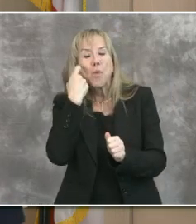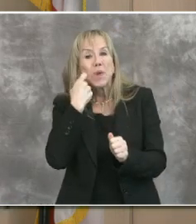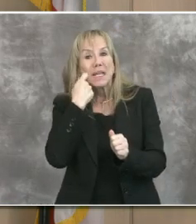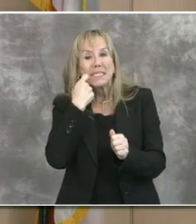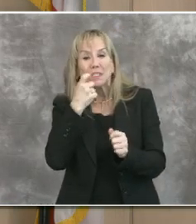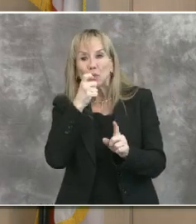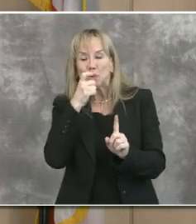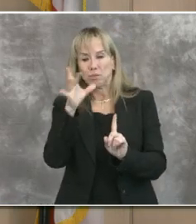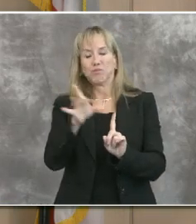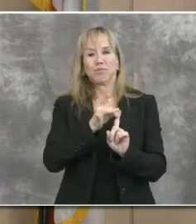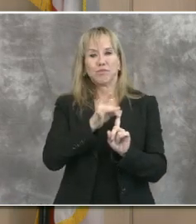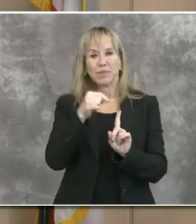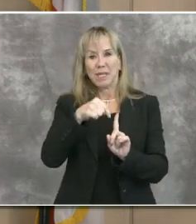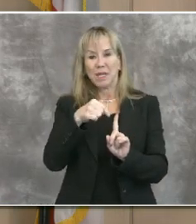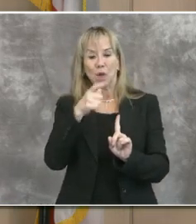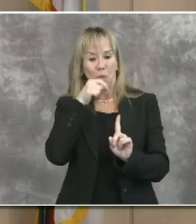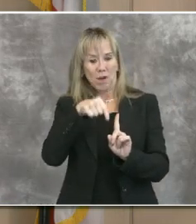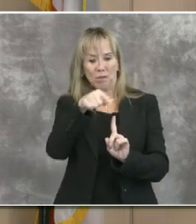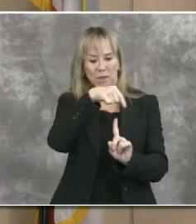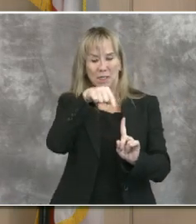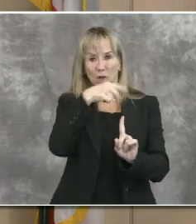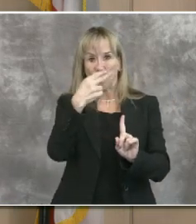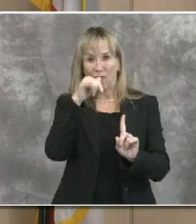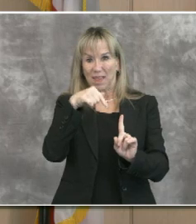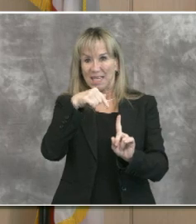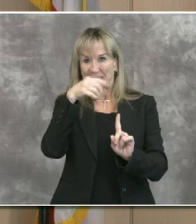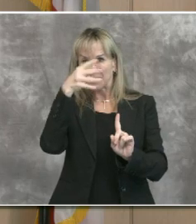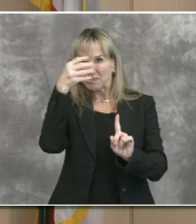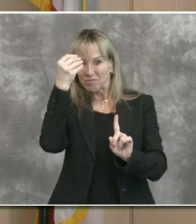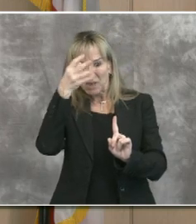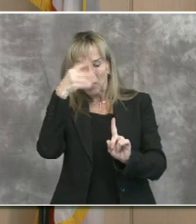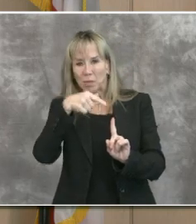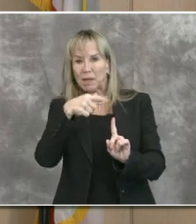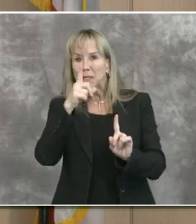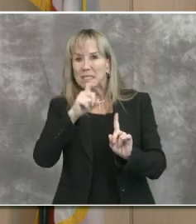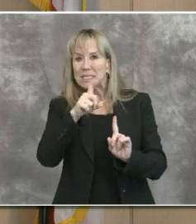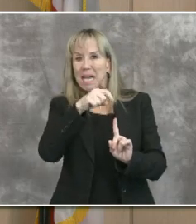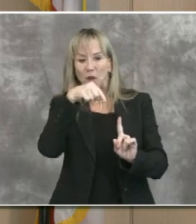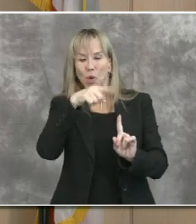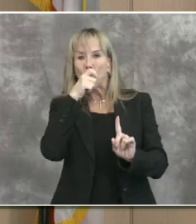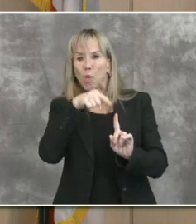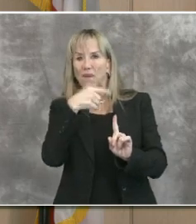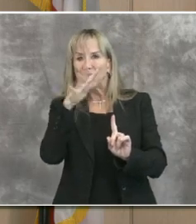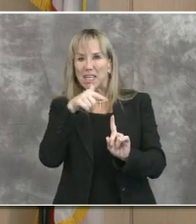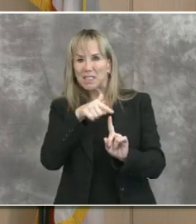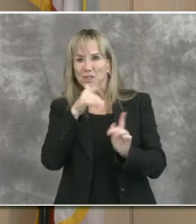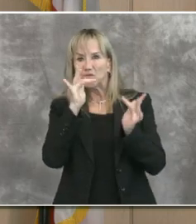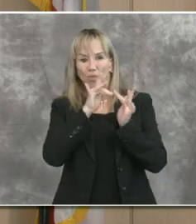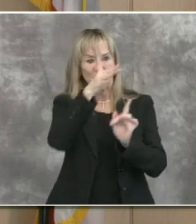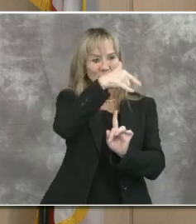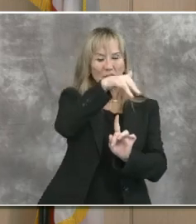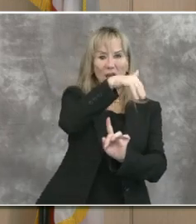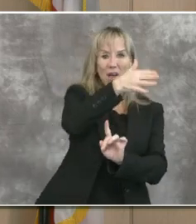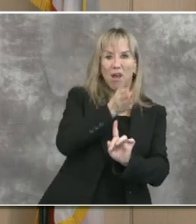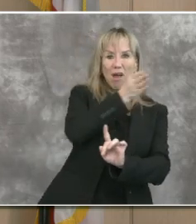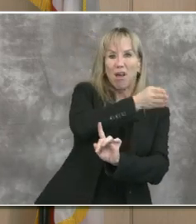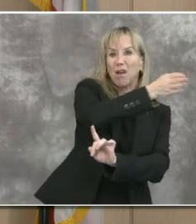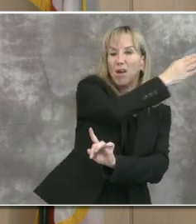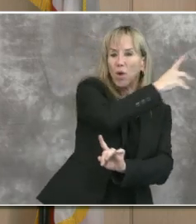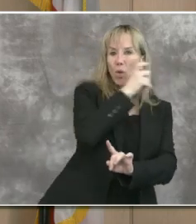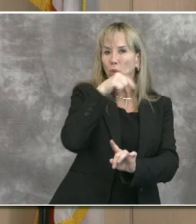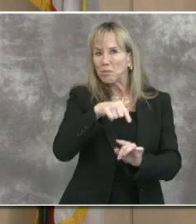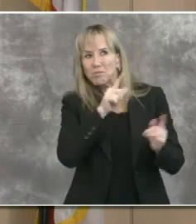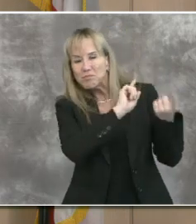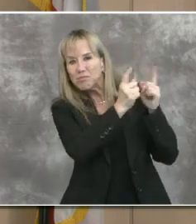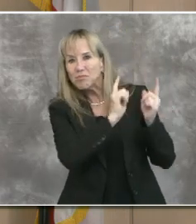have tested positive, and then use that additional capacity to test everyone they've been into contact with? I mean, isn't that